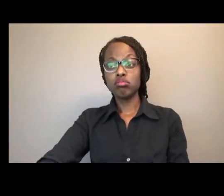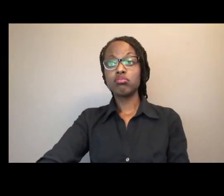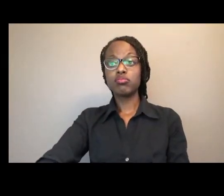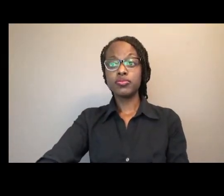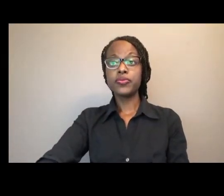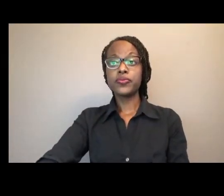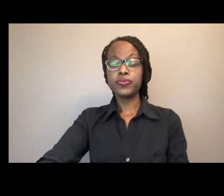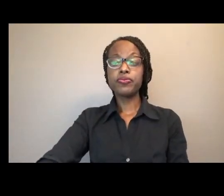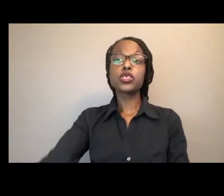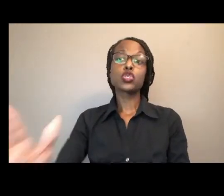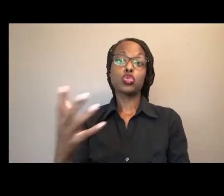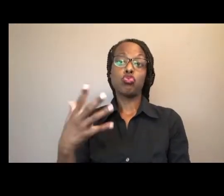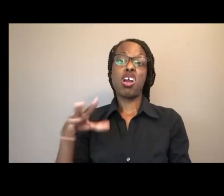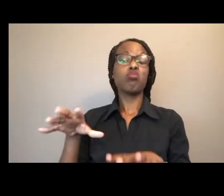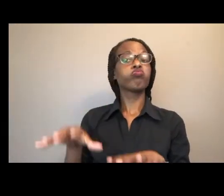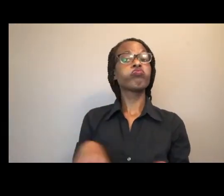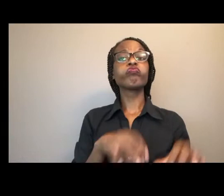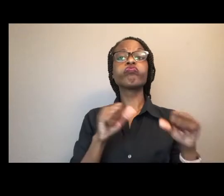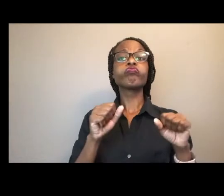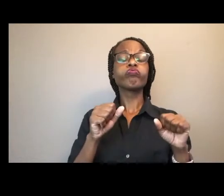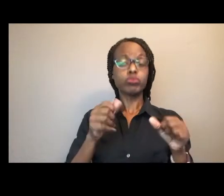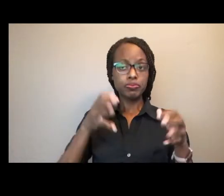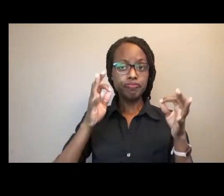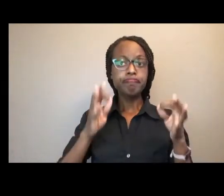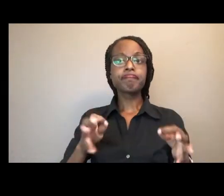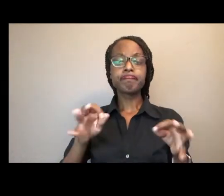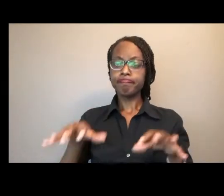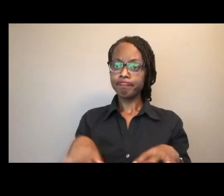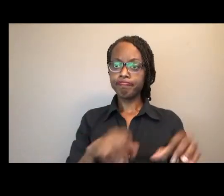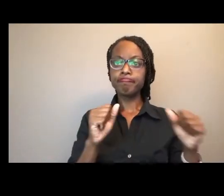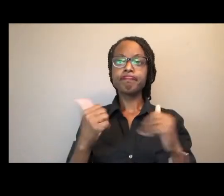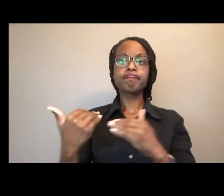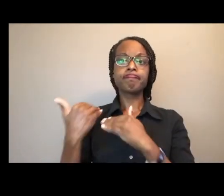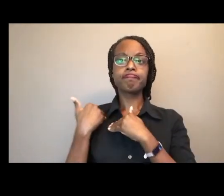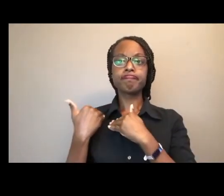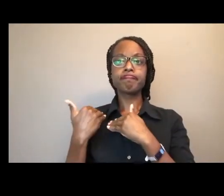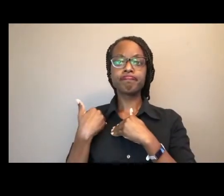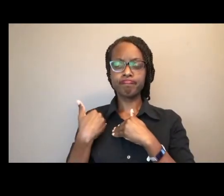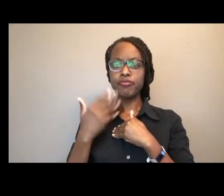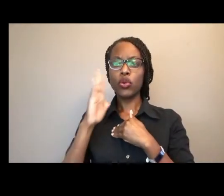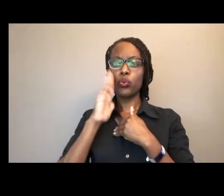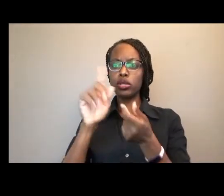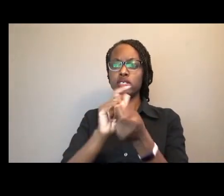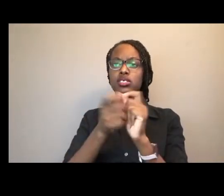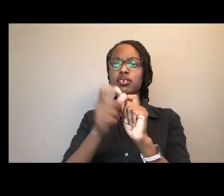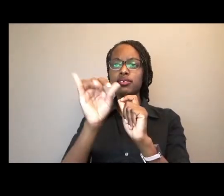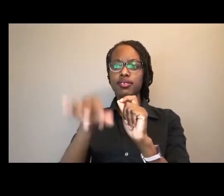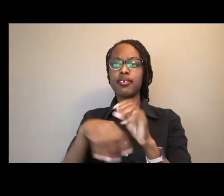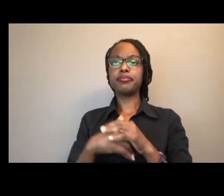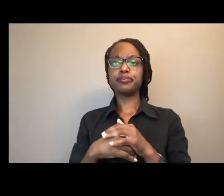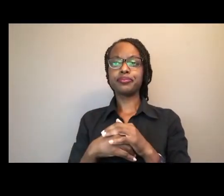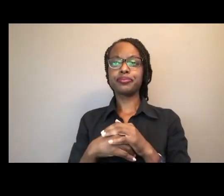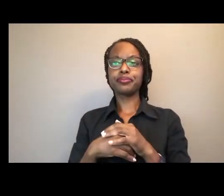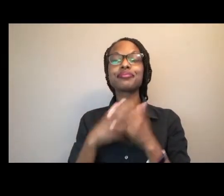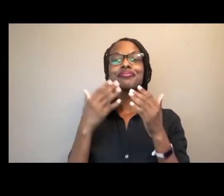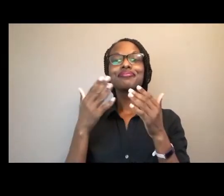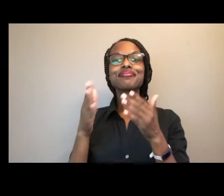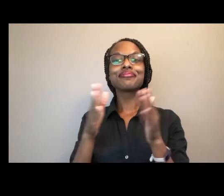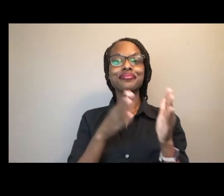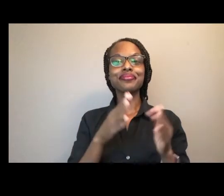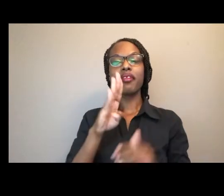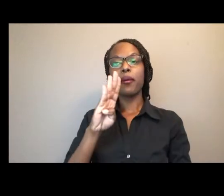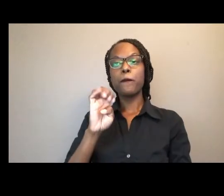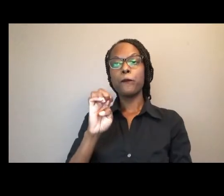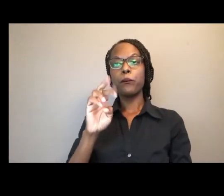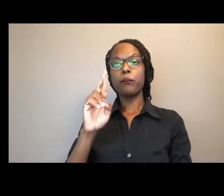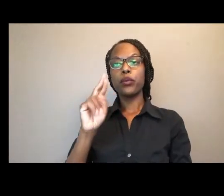it upon myself to change that. I became active